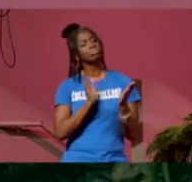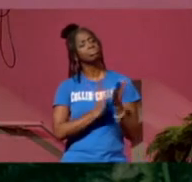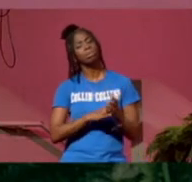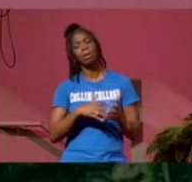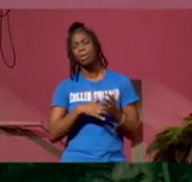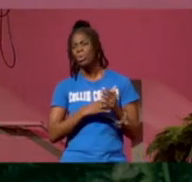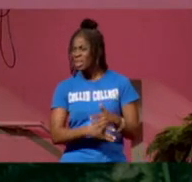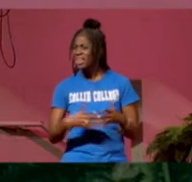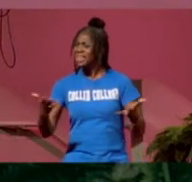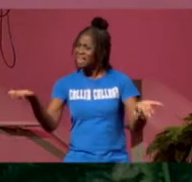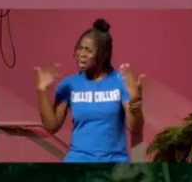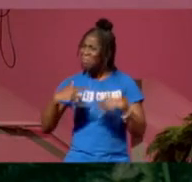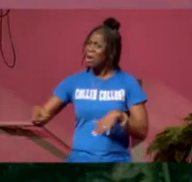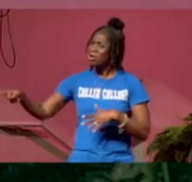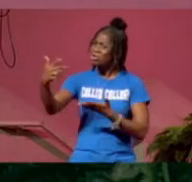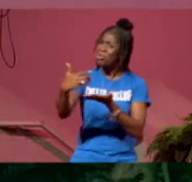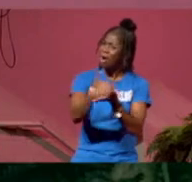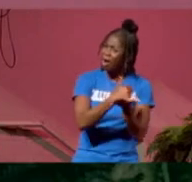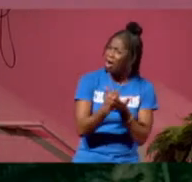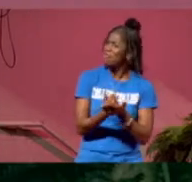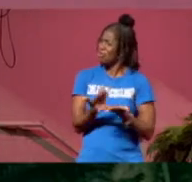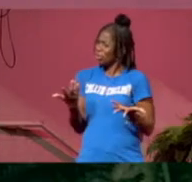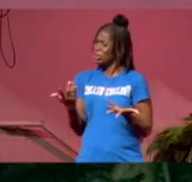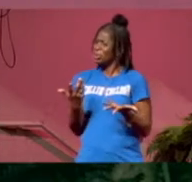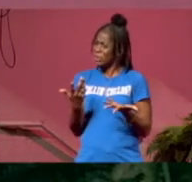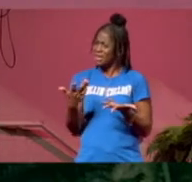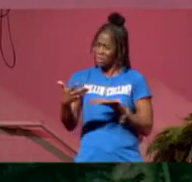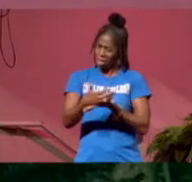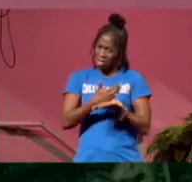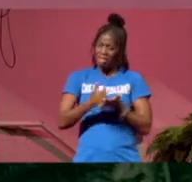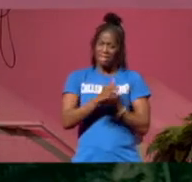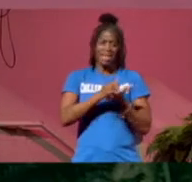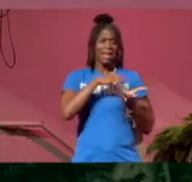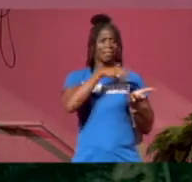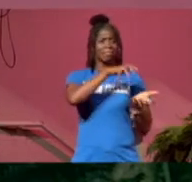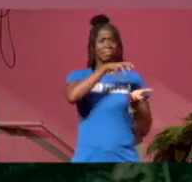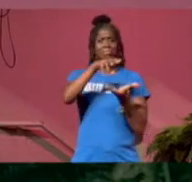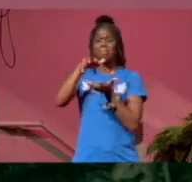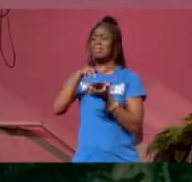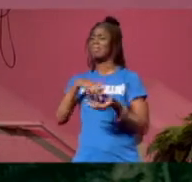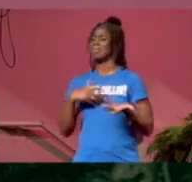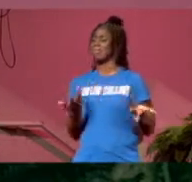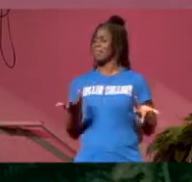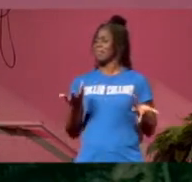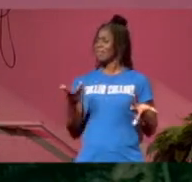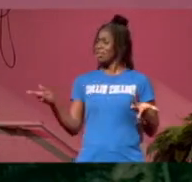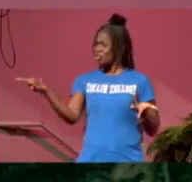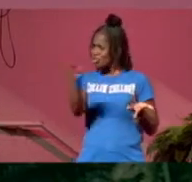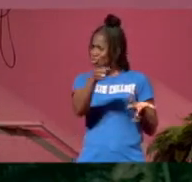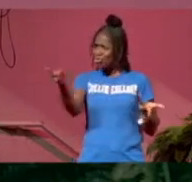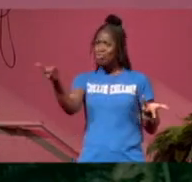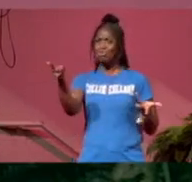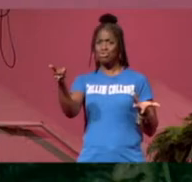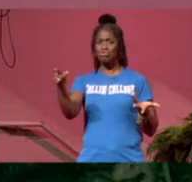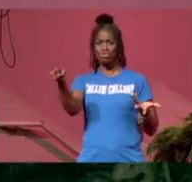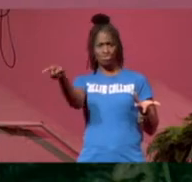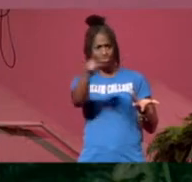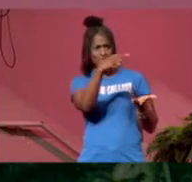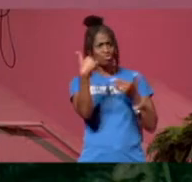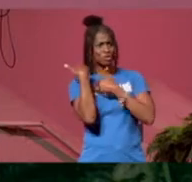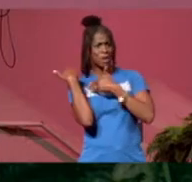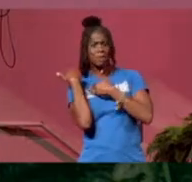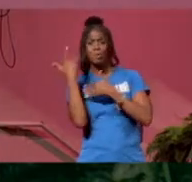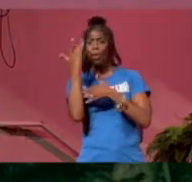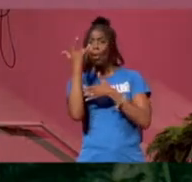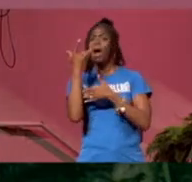nothing. Folk be bragging about 200, and you did four times as much. That's you. That's your